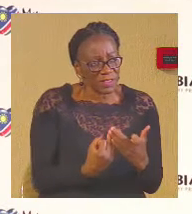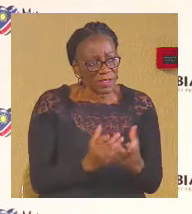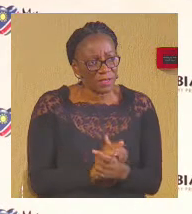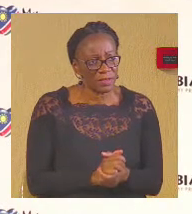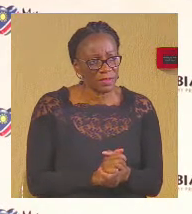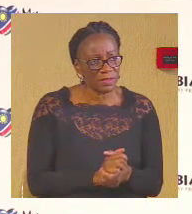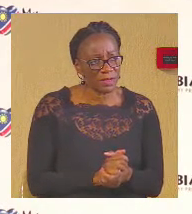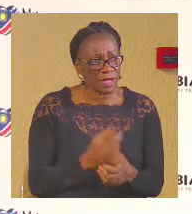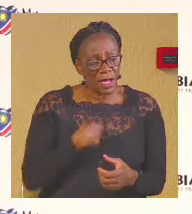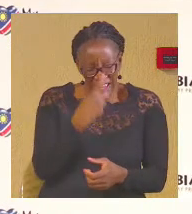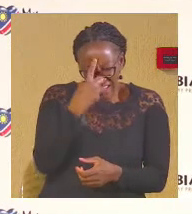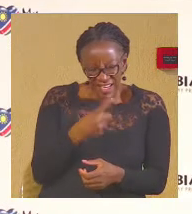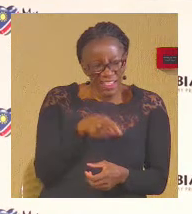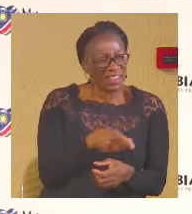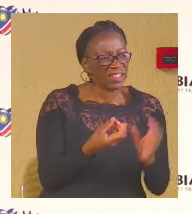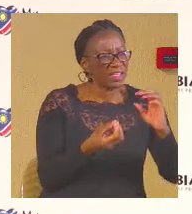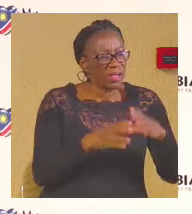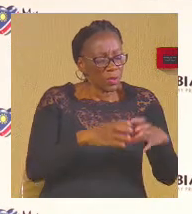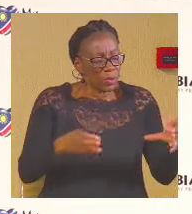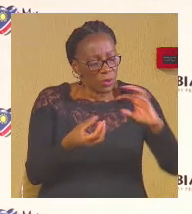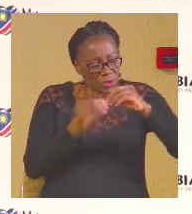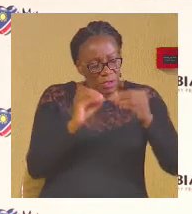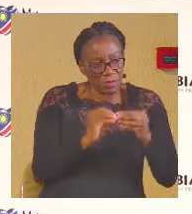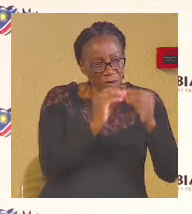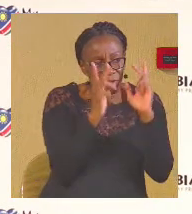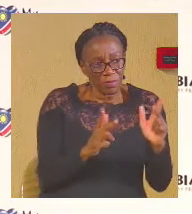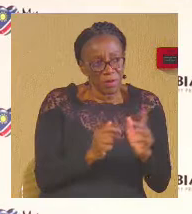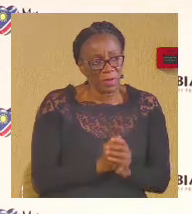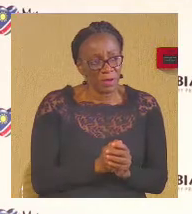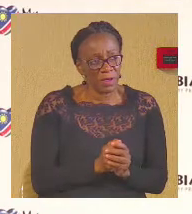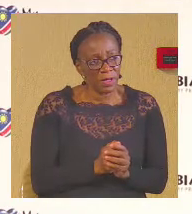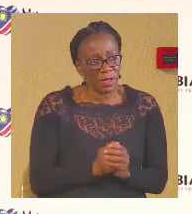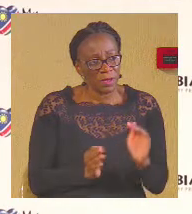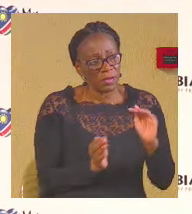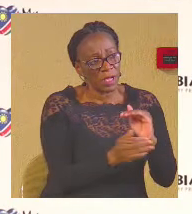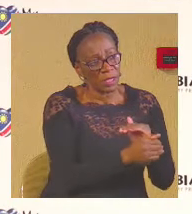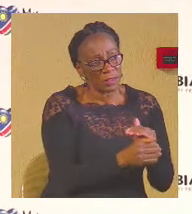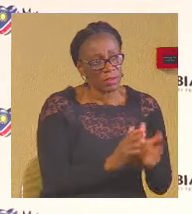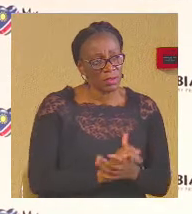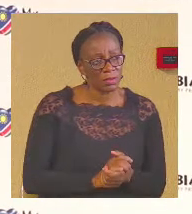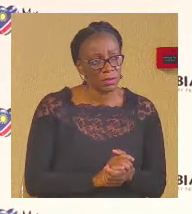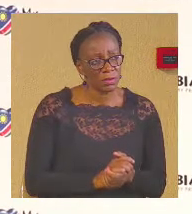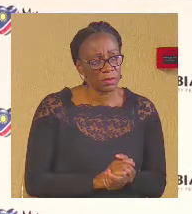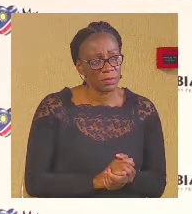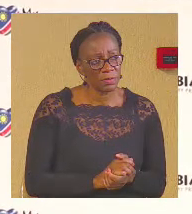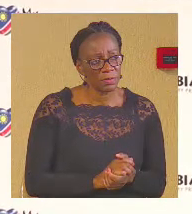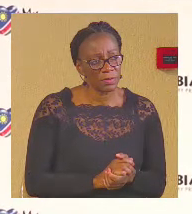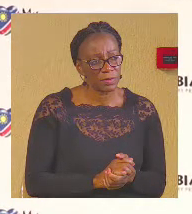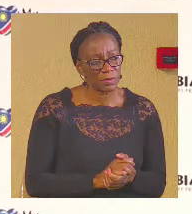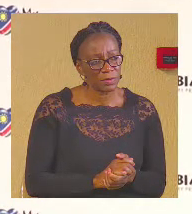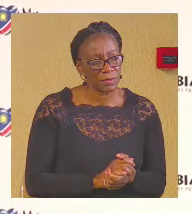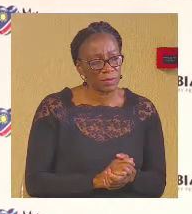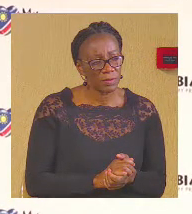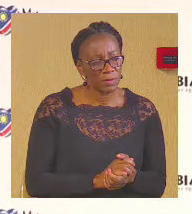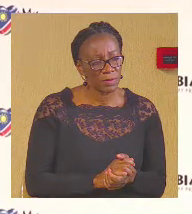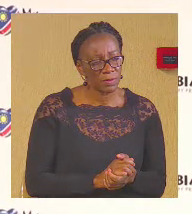of Namibians that are still under quarantine. You know, maybe just talk us through how in what